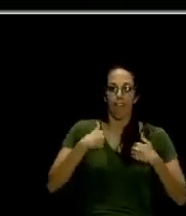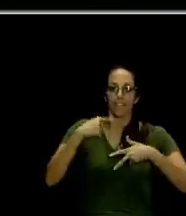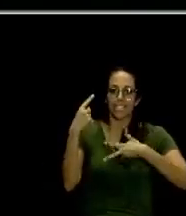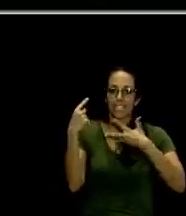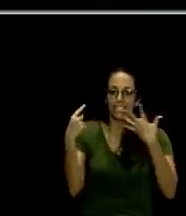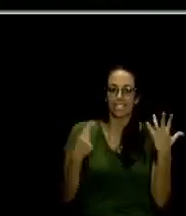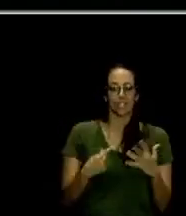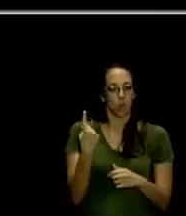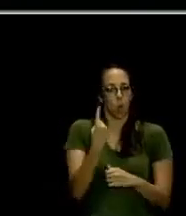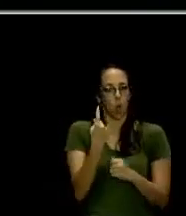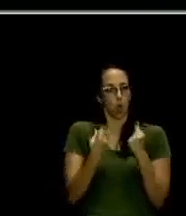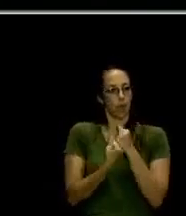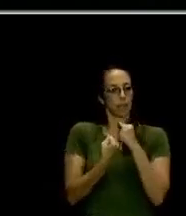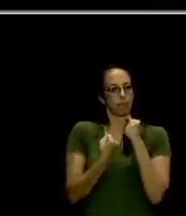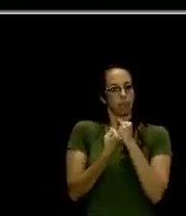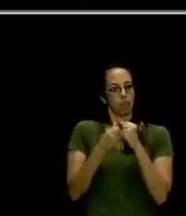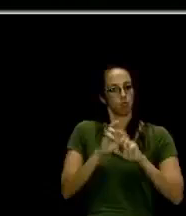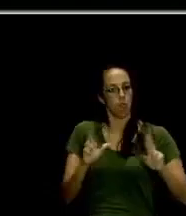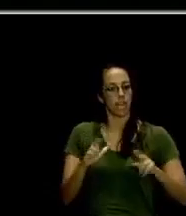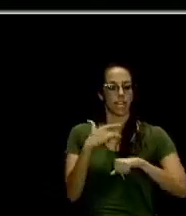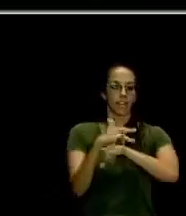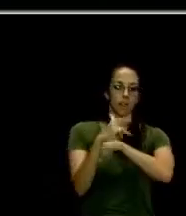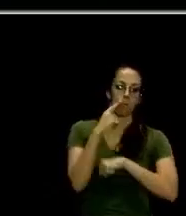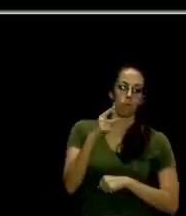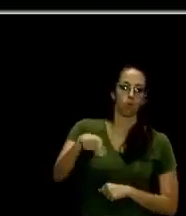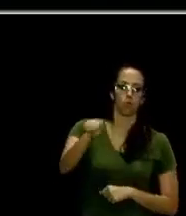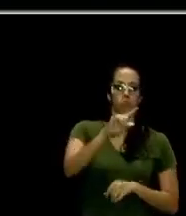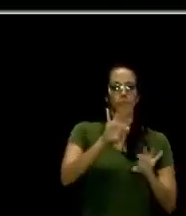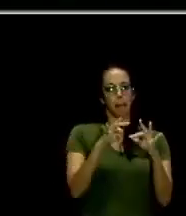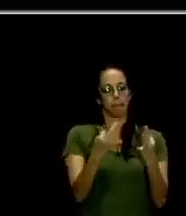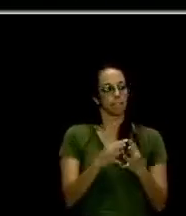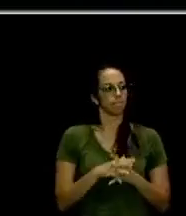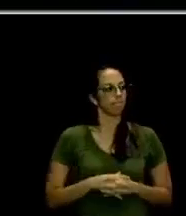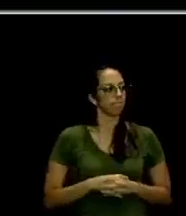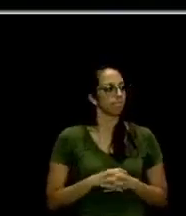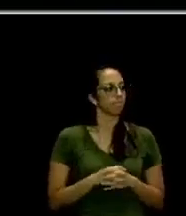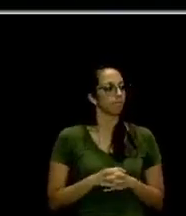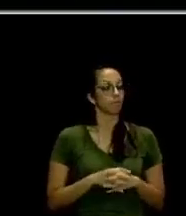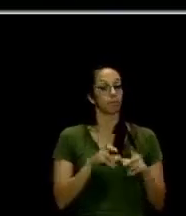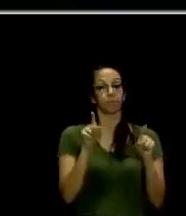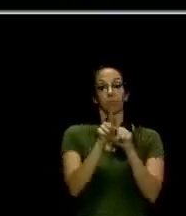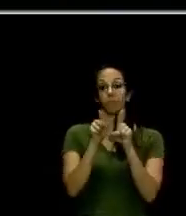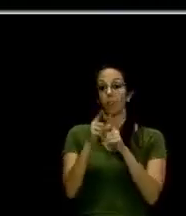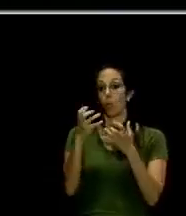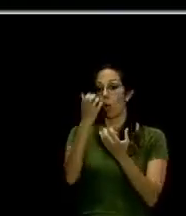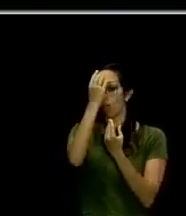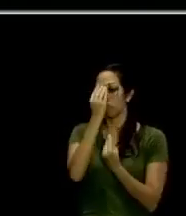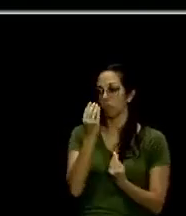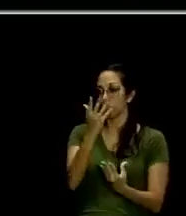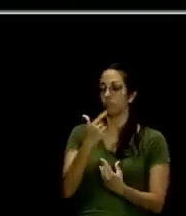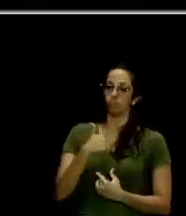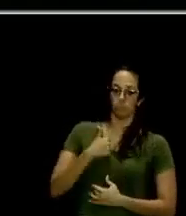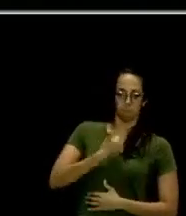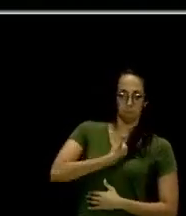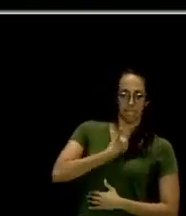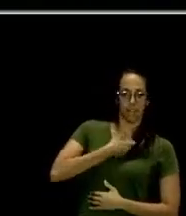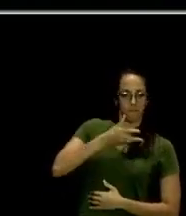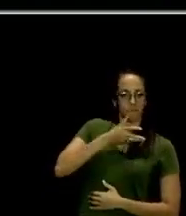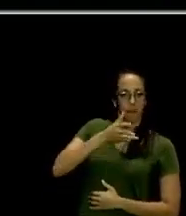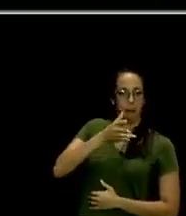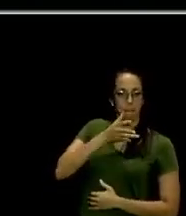family members need are readily available. I also want you to know, because I'm a parent and I